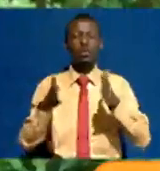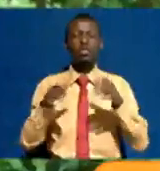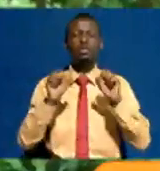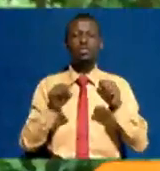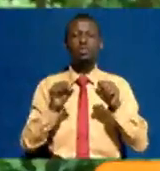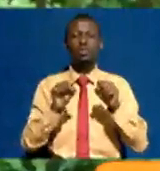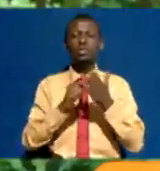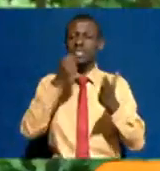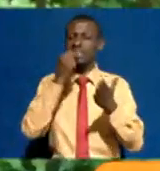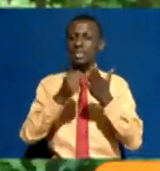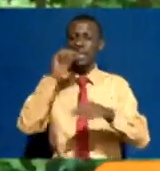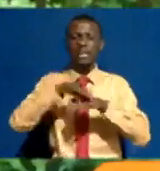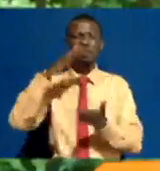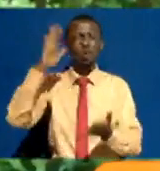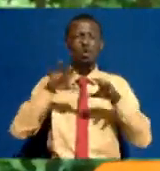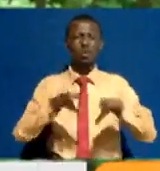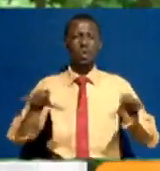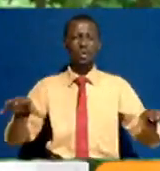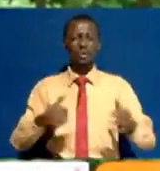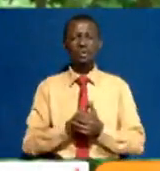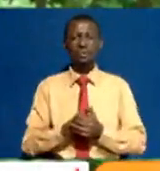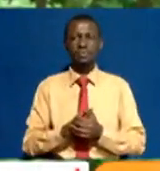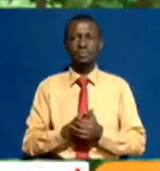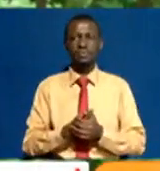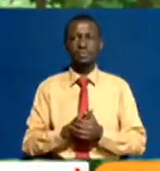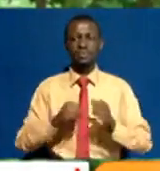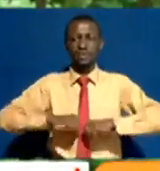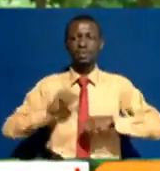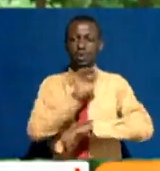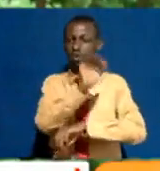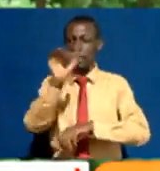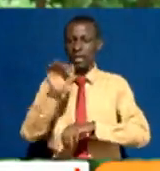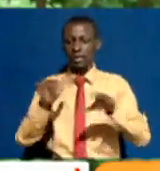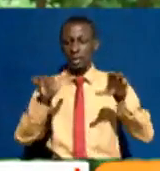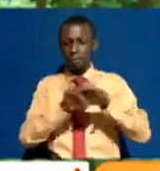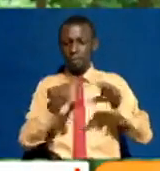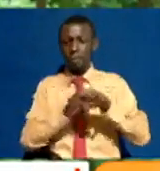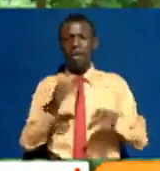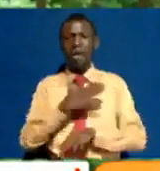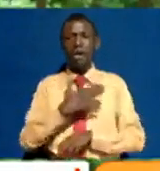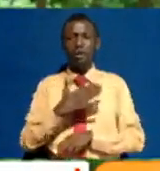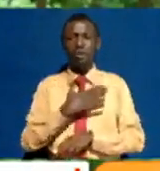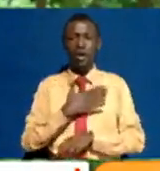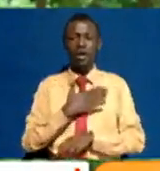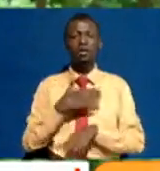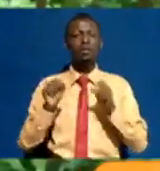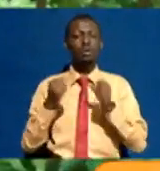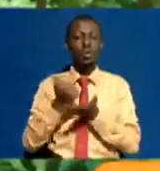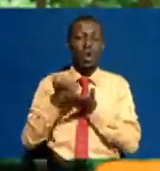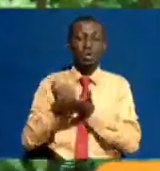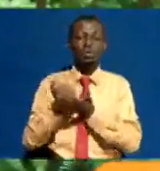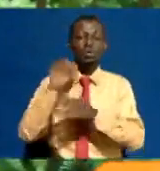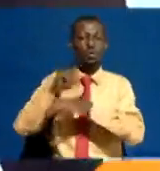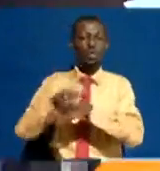CEO, please, capacity build and with our cooperative members so that they may search for the market for